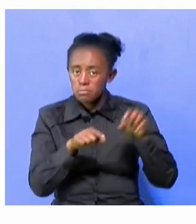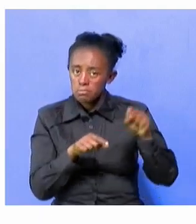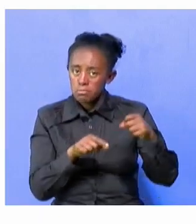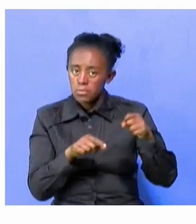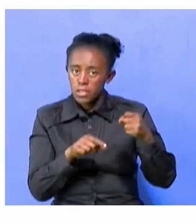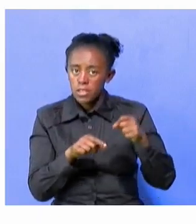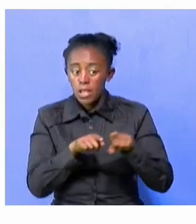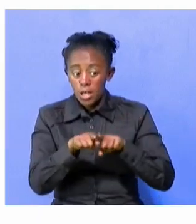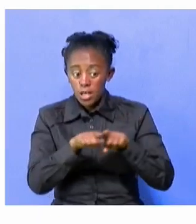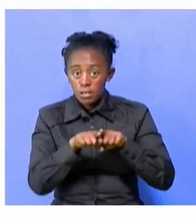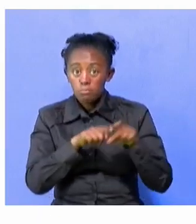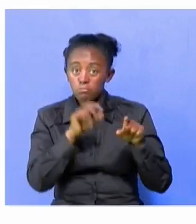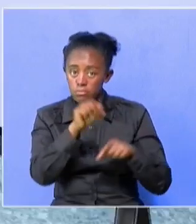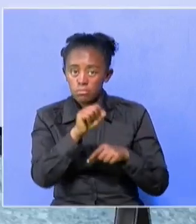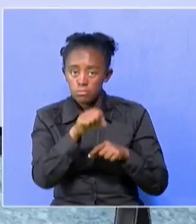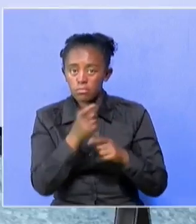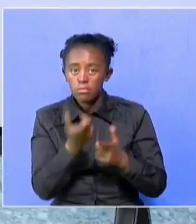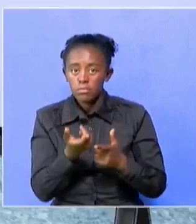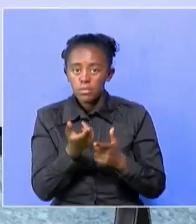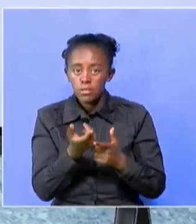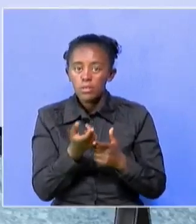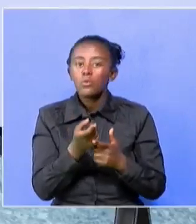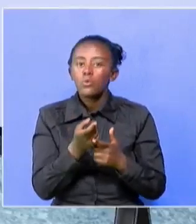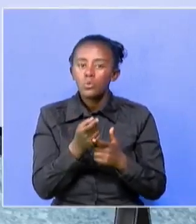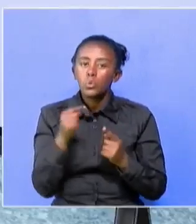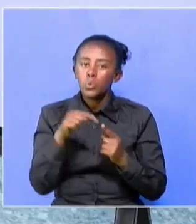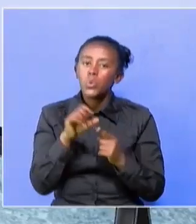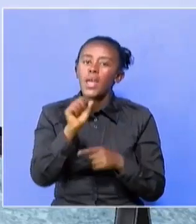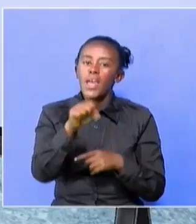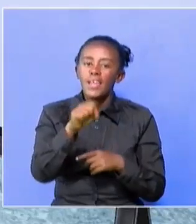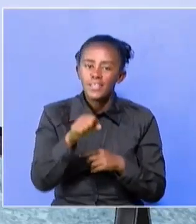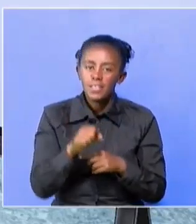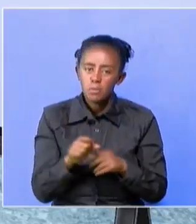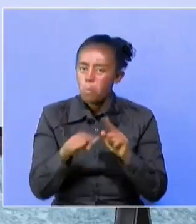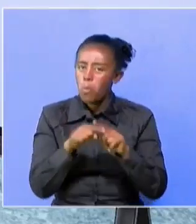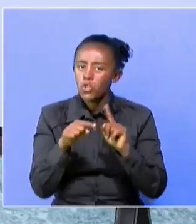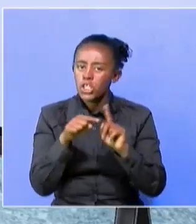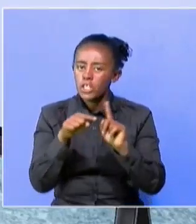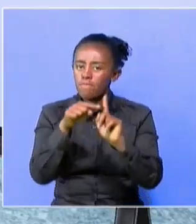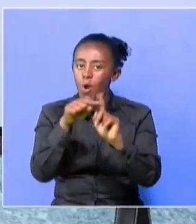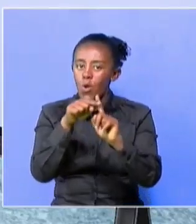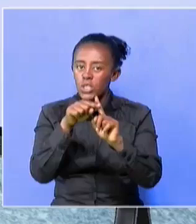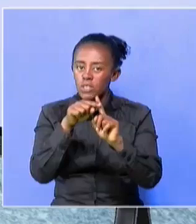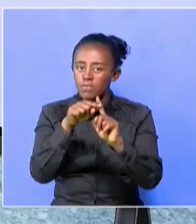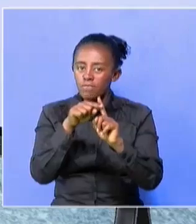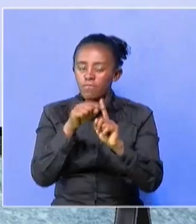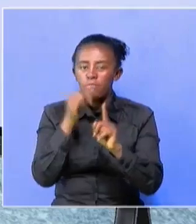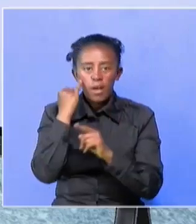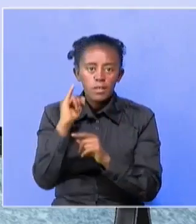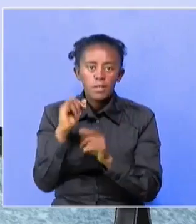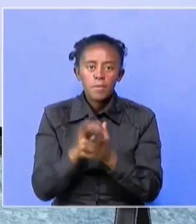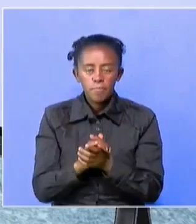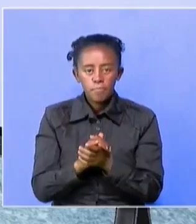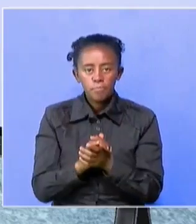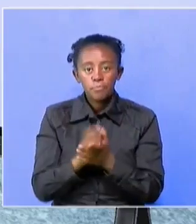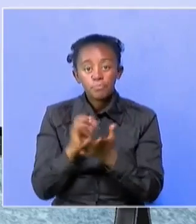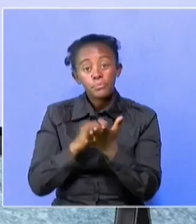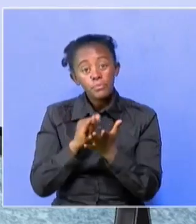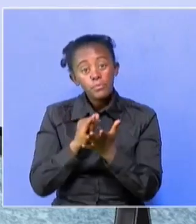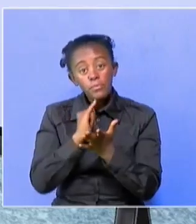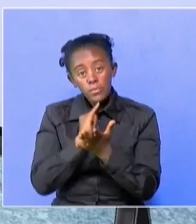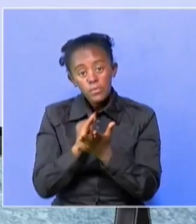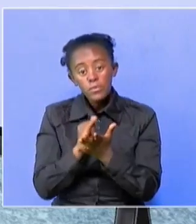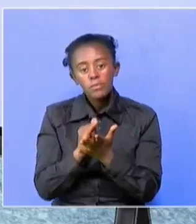are agree with someone else, you agree to say yes. Positive in idea. That's positive